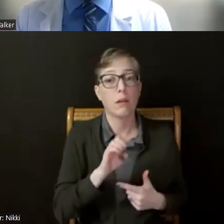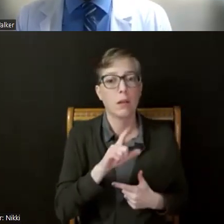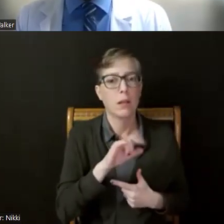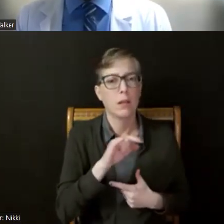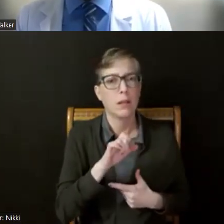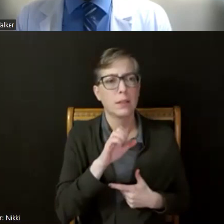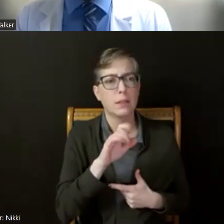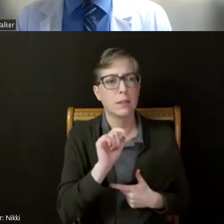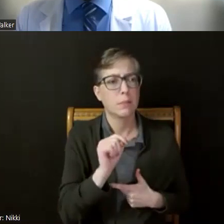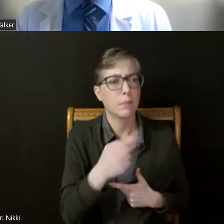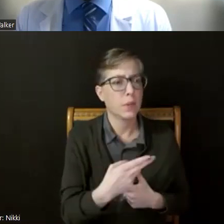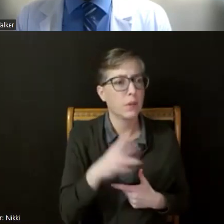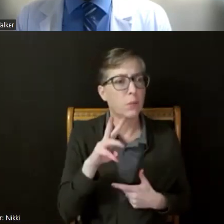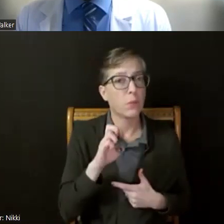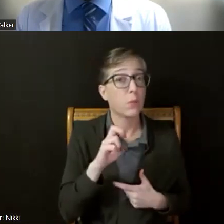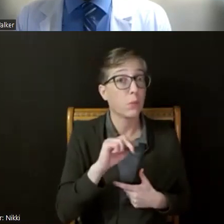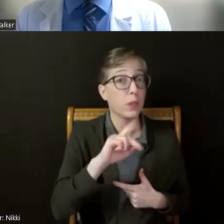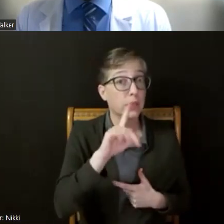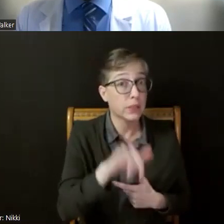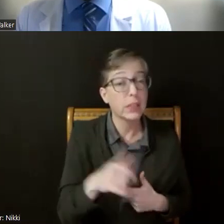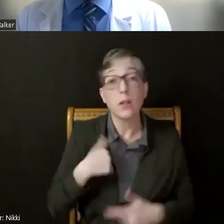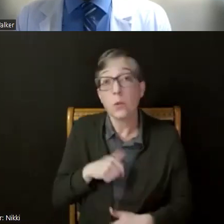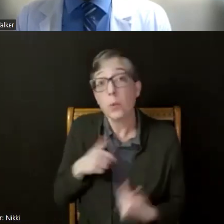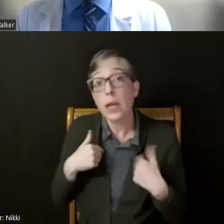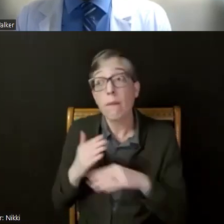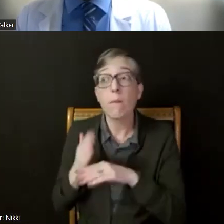have over 200 credentialed sites.